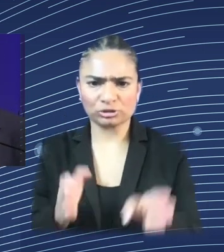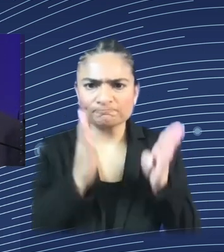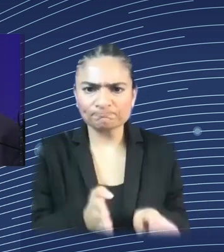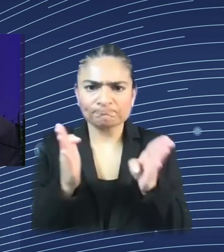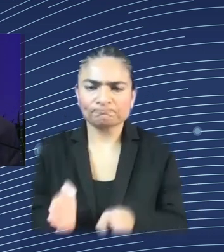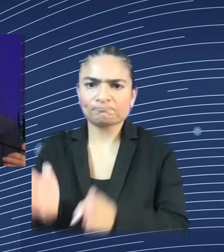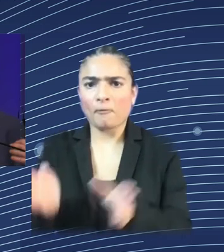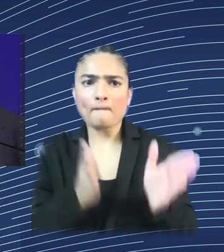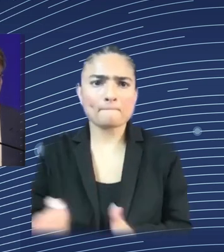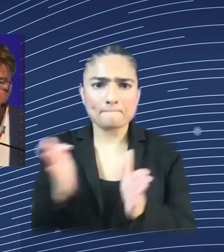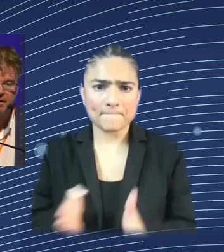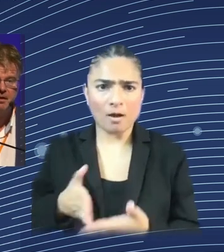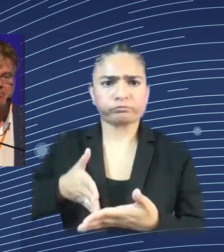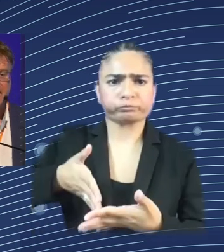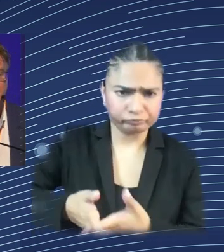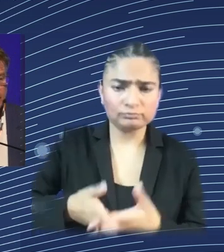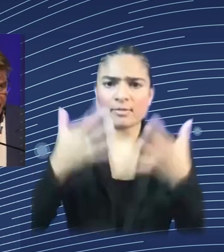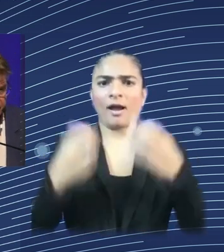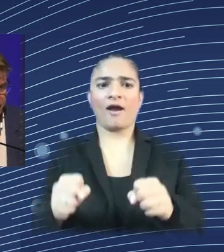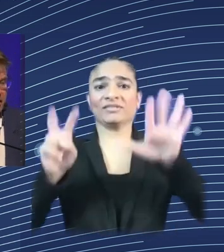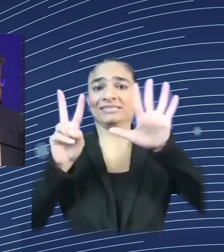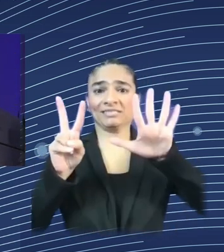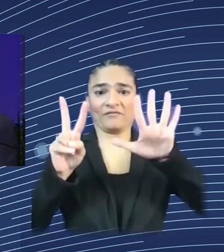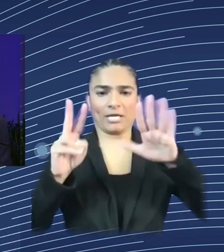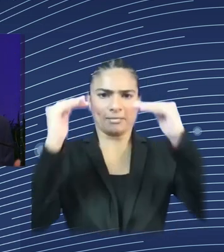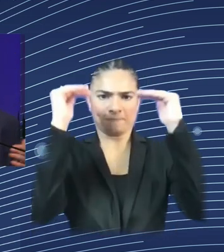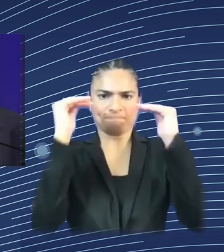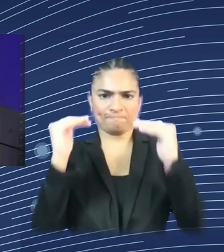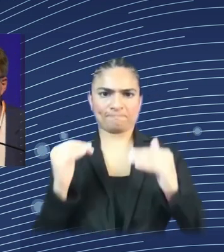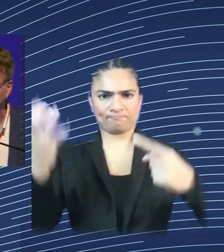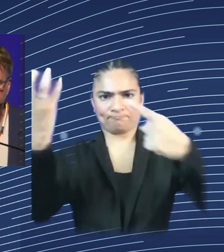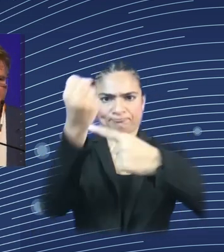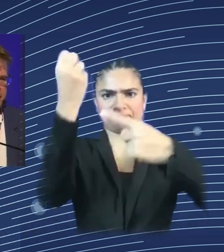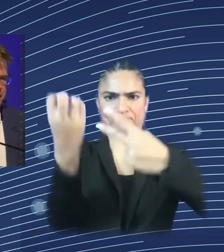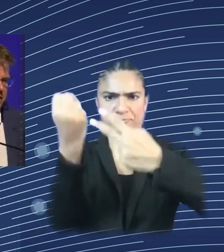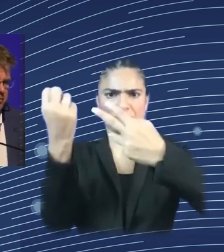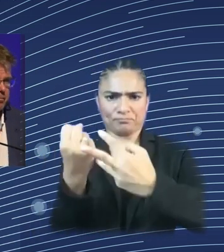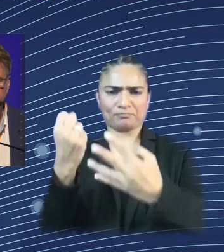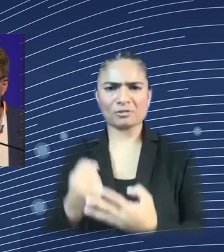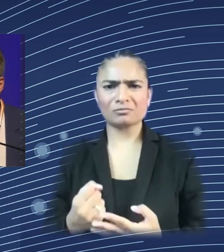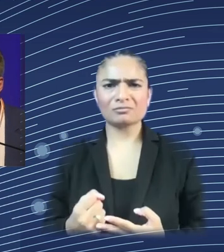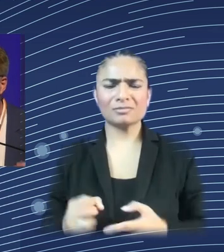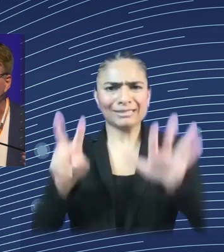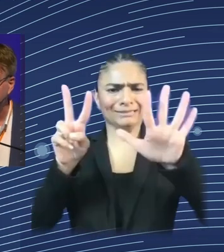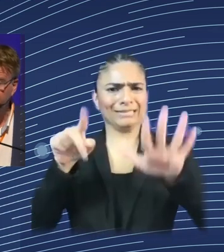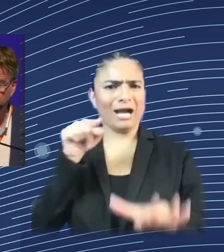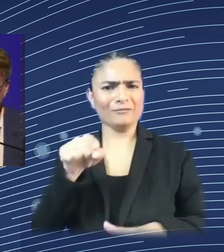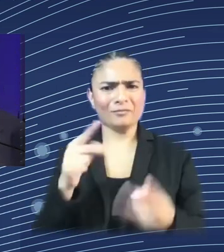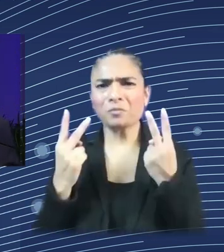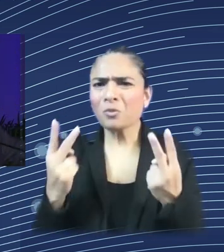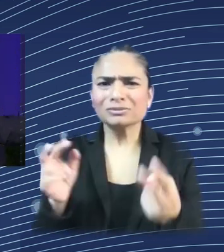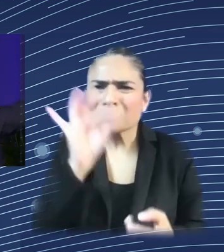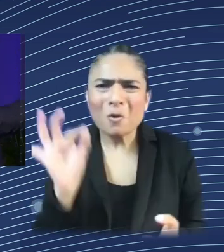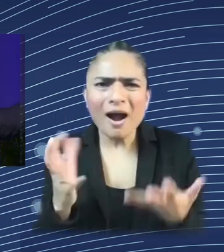want to have artificial intelligence or data mining or whatever, you have to have political support and administrative support. And what we see in